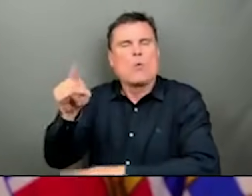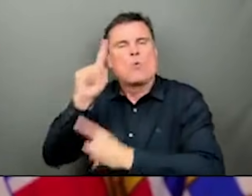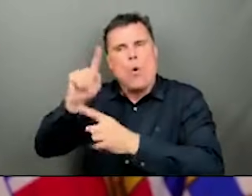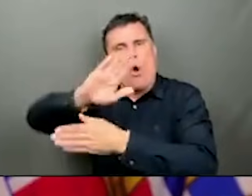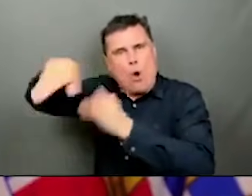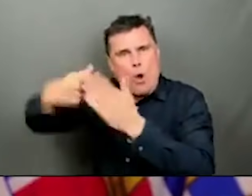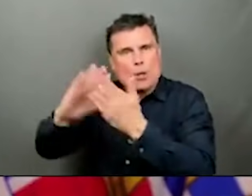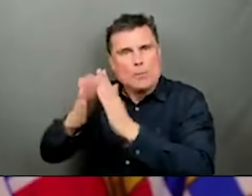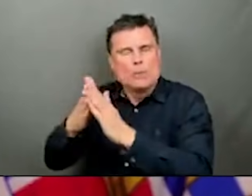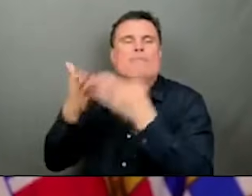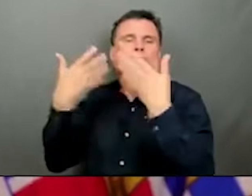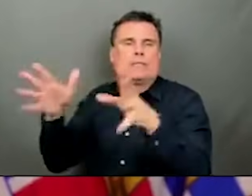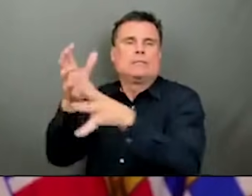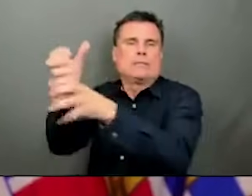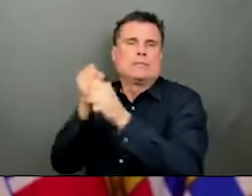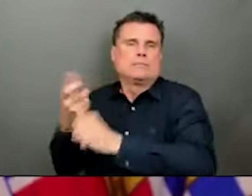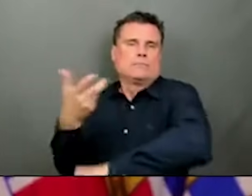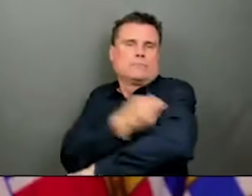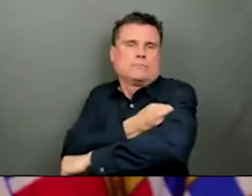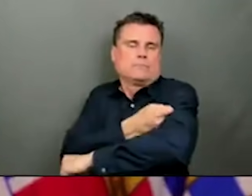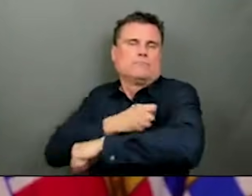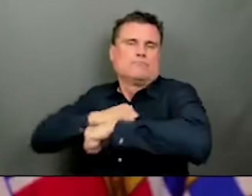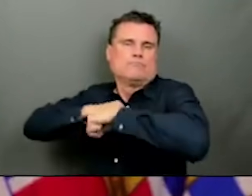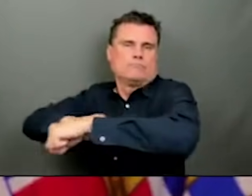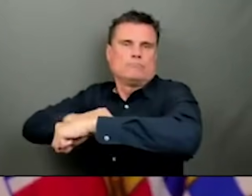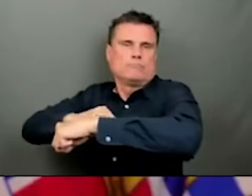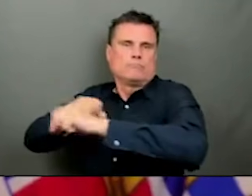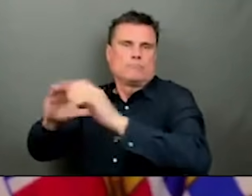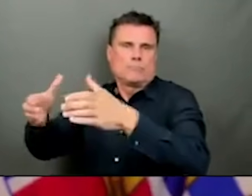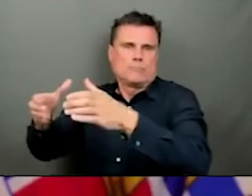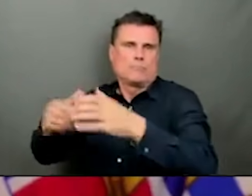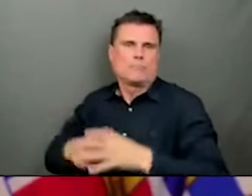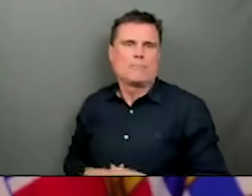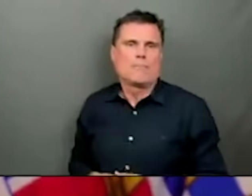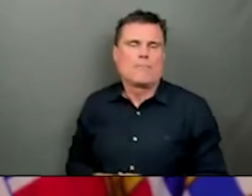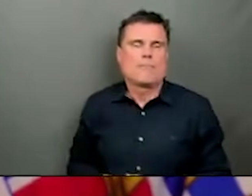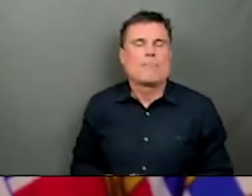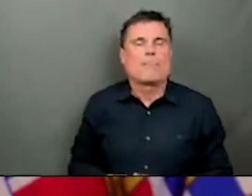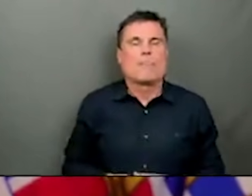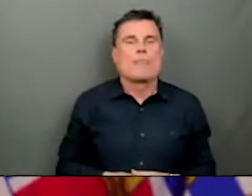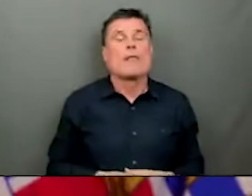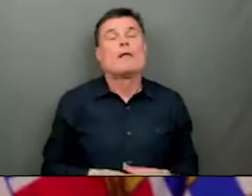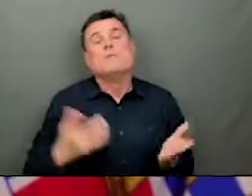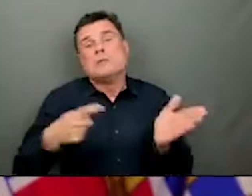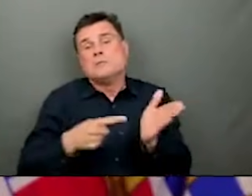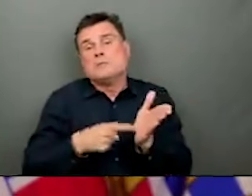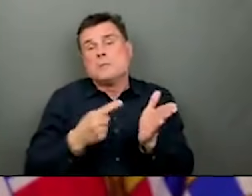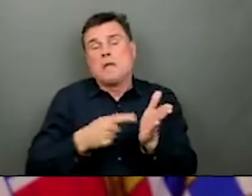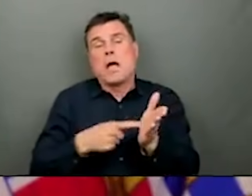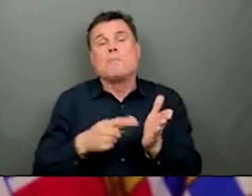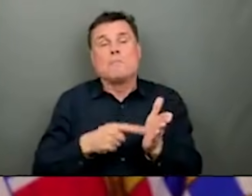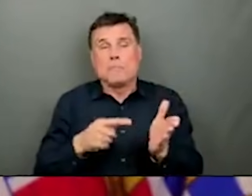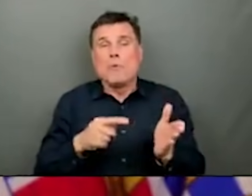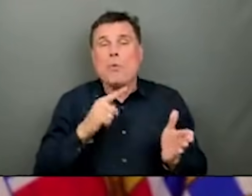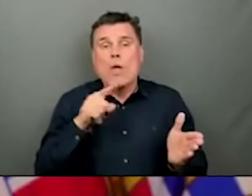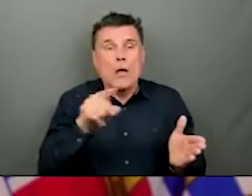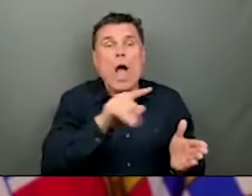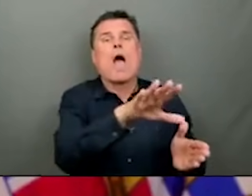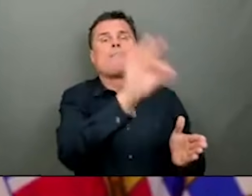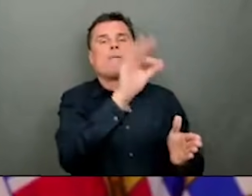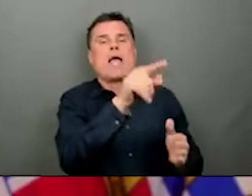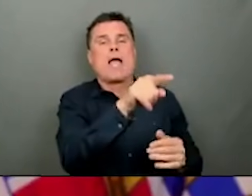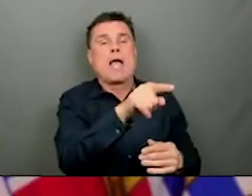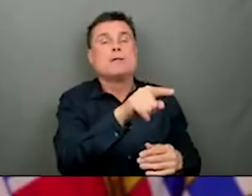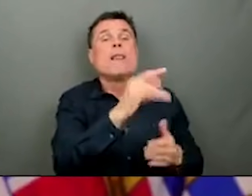not be comfortable with information that we're putting out from government, that we need to engage with community leaders to get